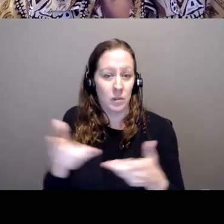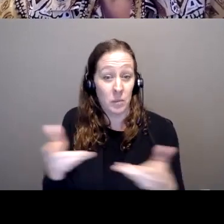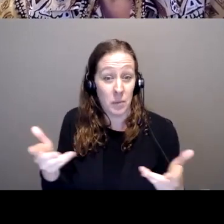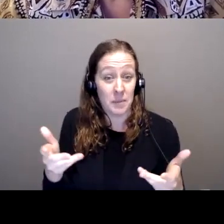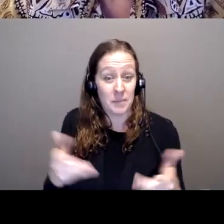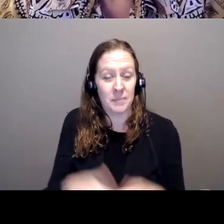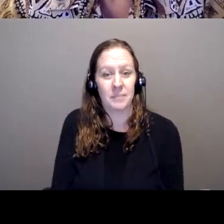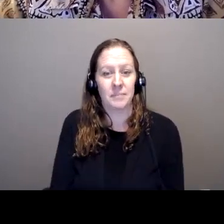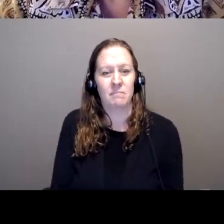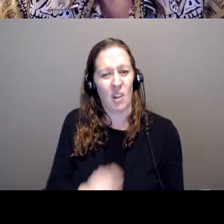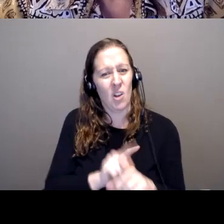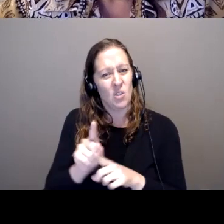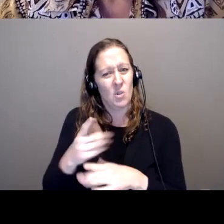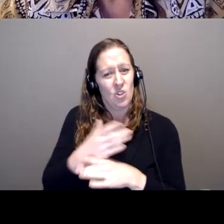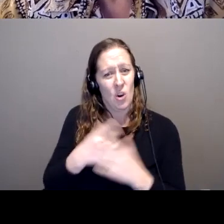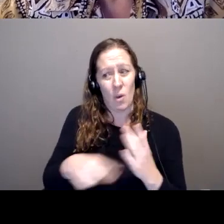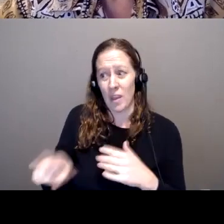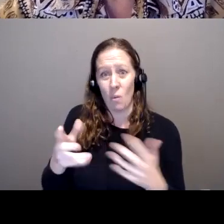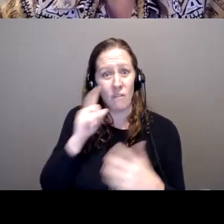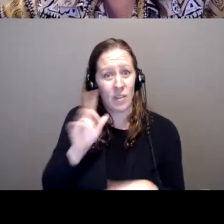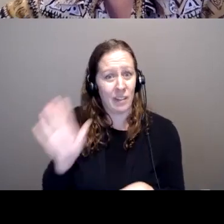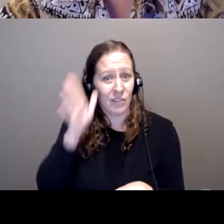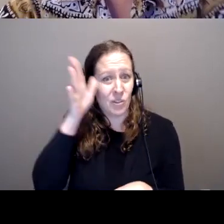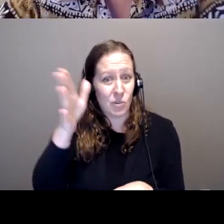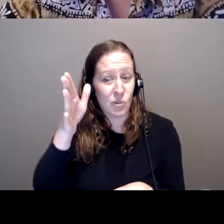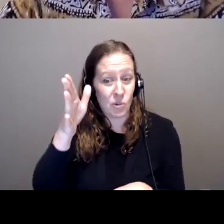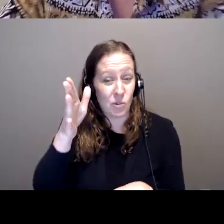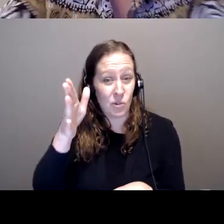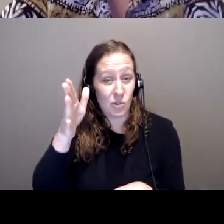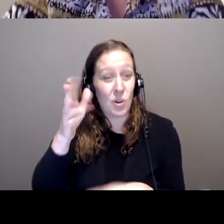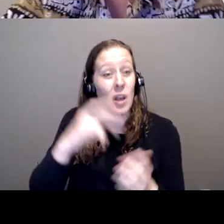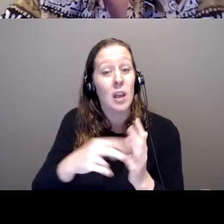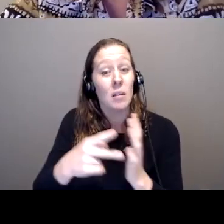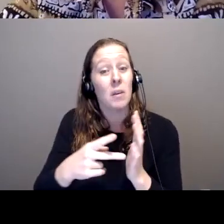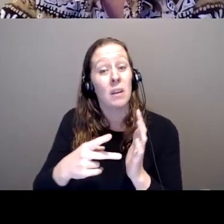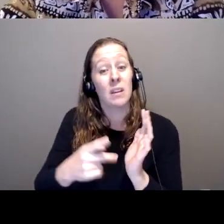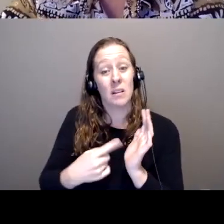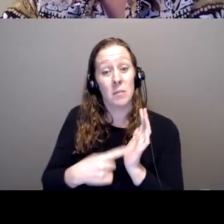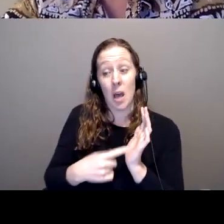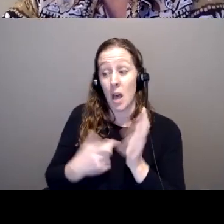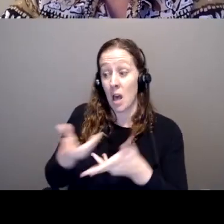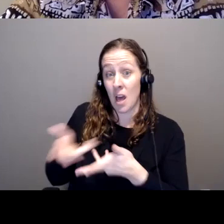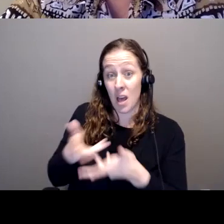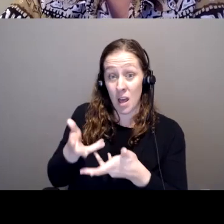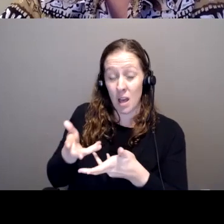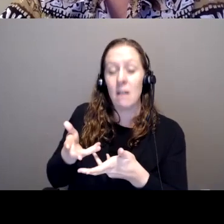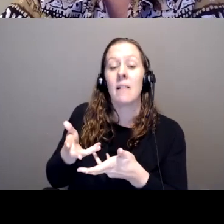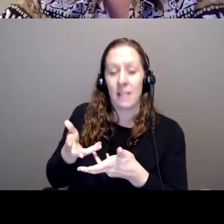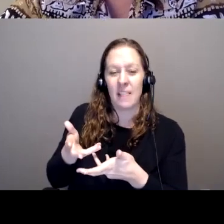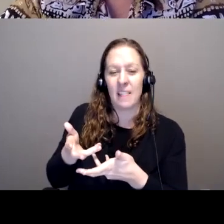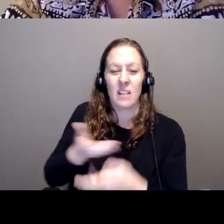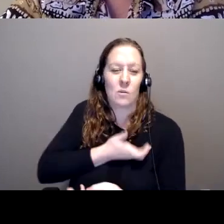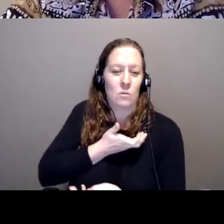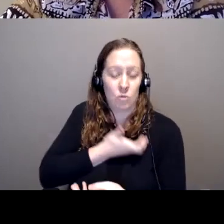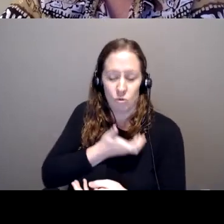what they want for their future. So we could spend some time with the older adult doing that as